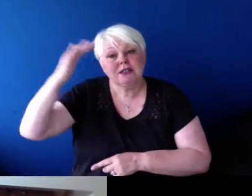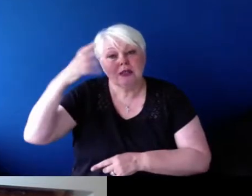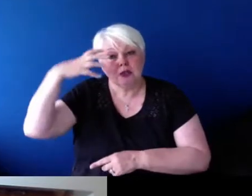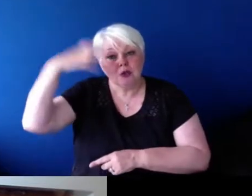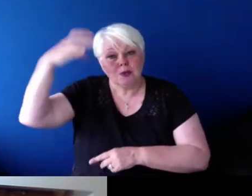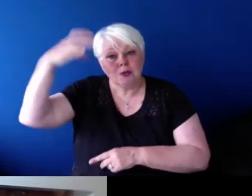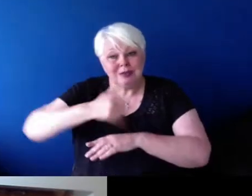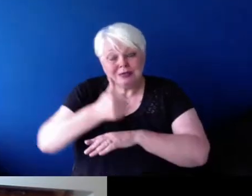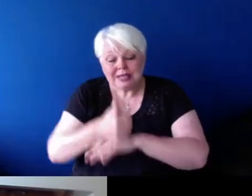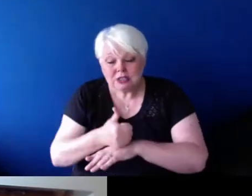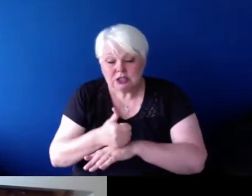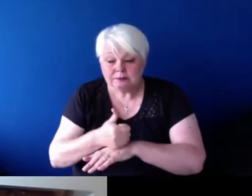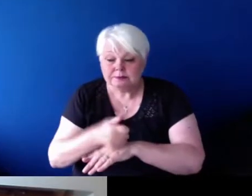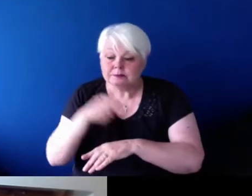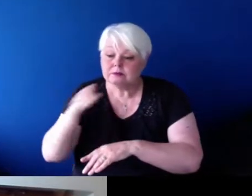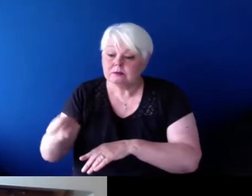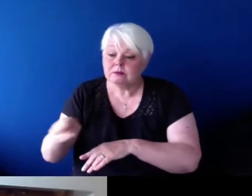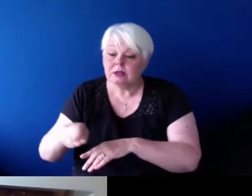Theological Education in Birmingham.